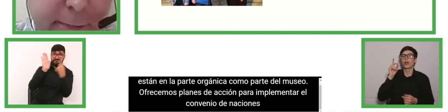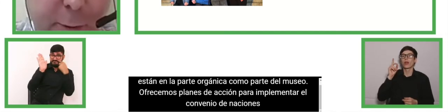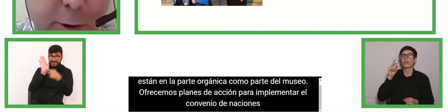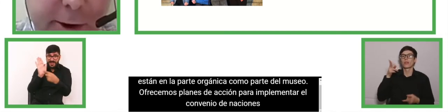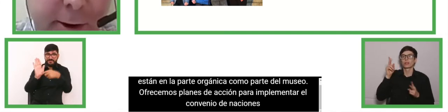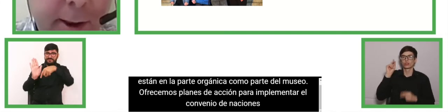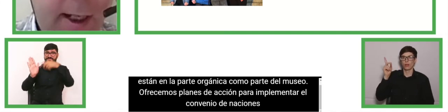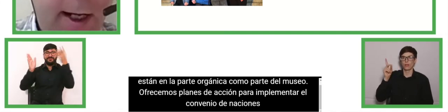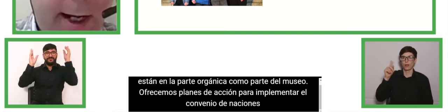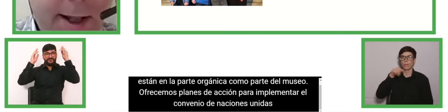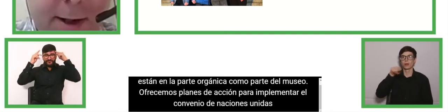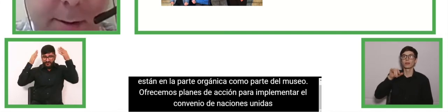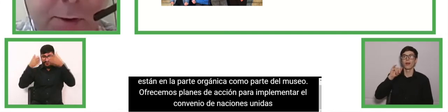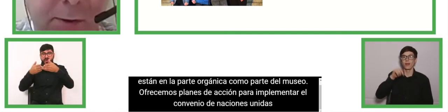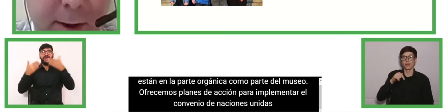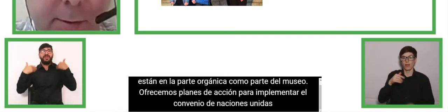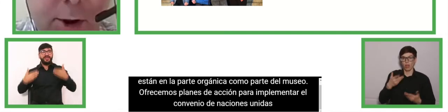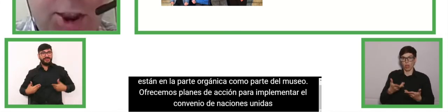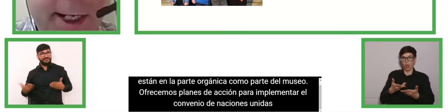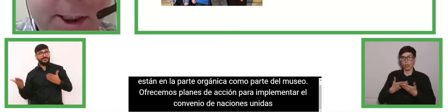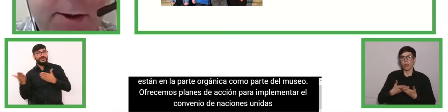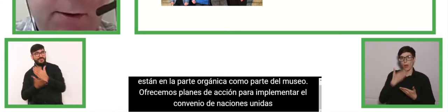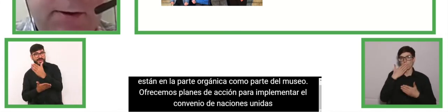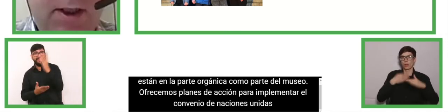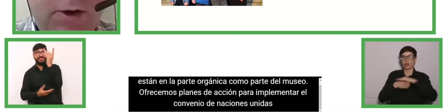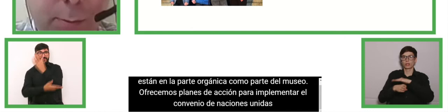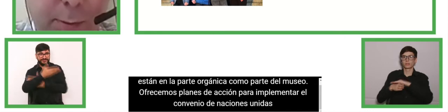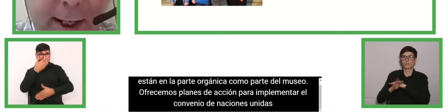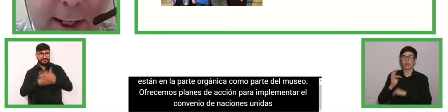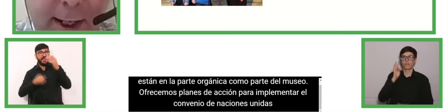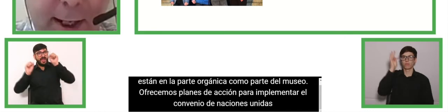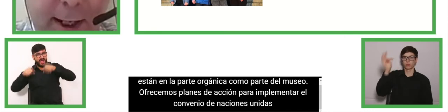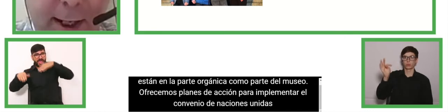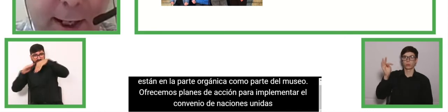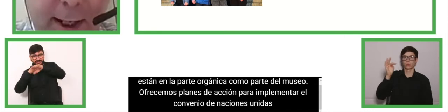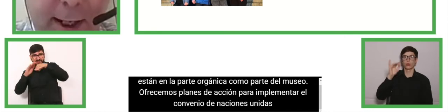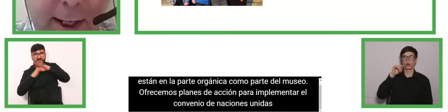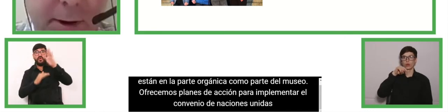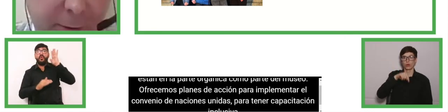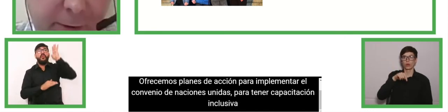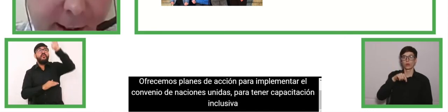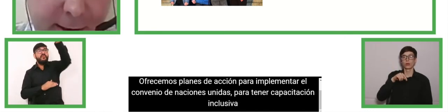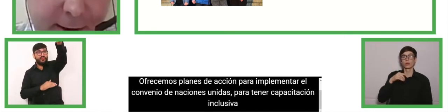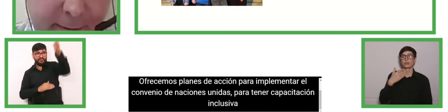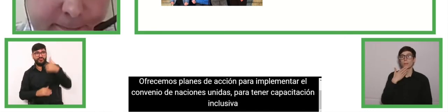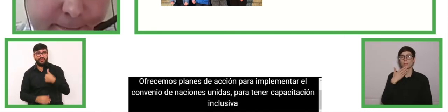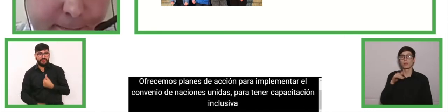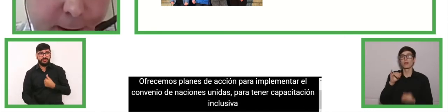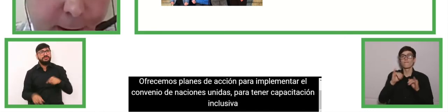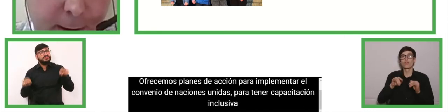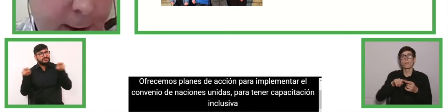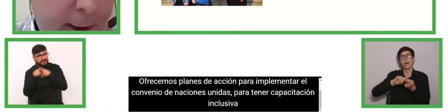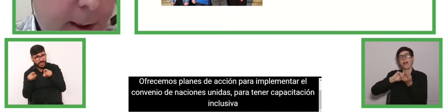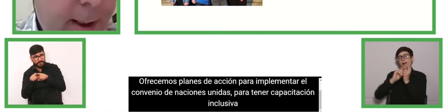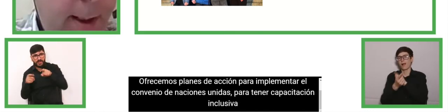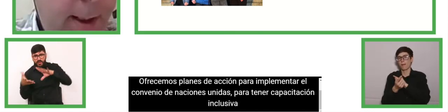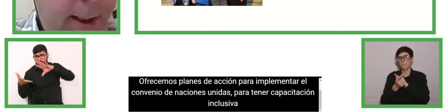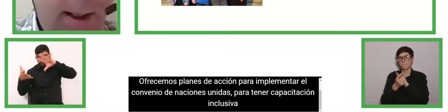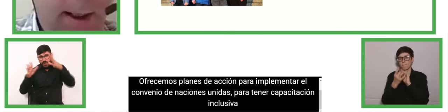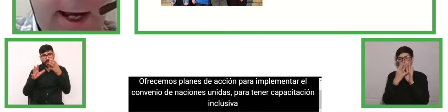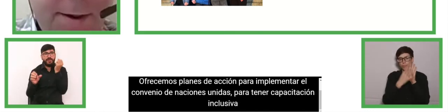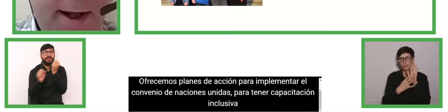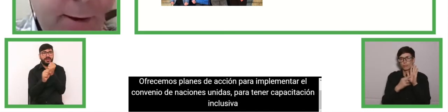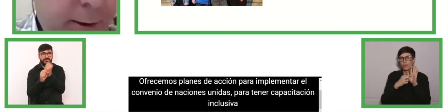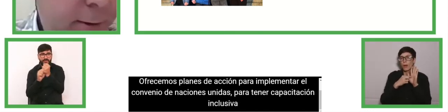in the future, and that museum changes into place for all people in society.